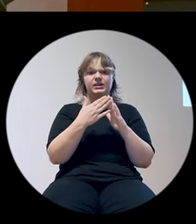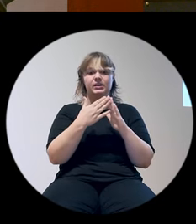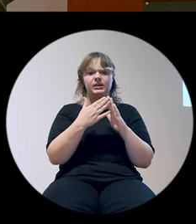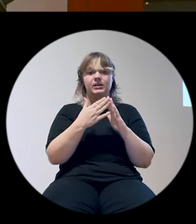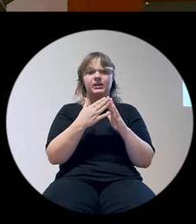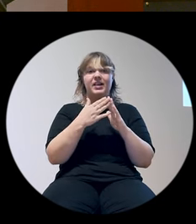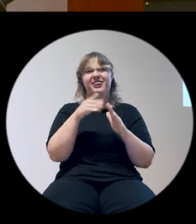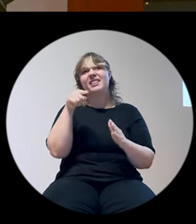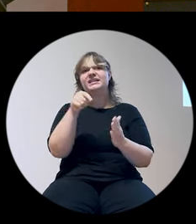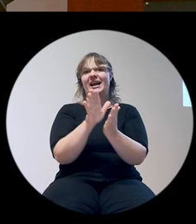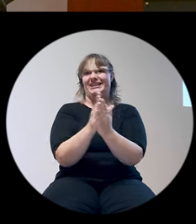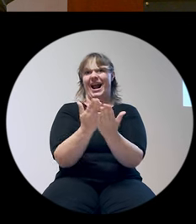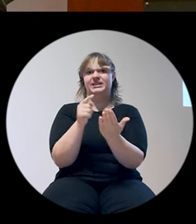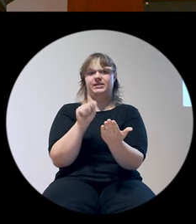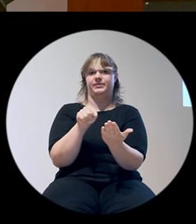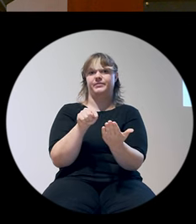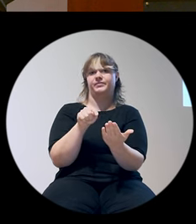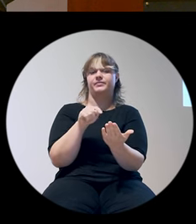Oftentimes this text is